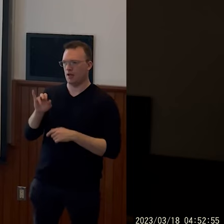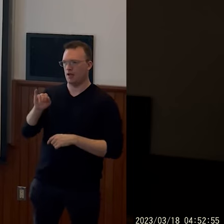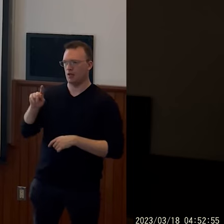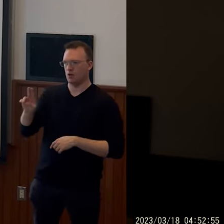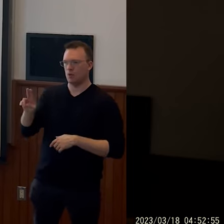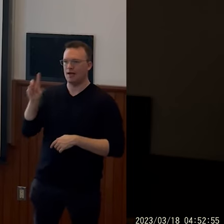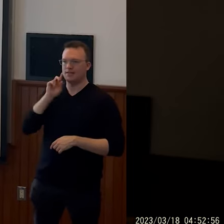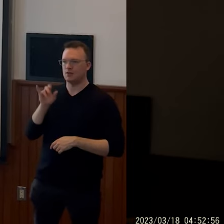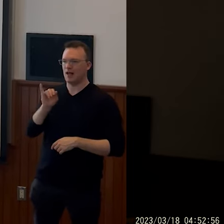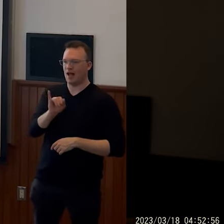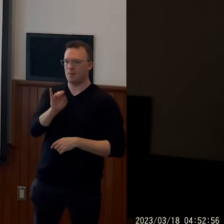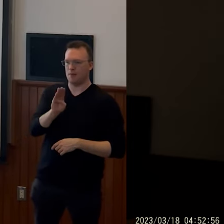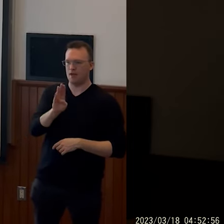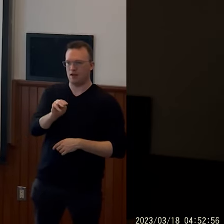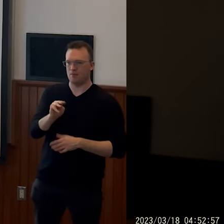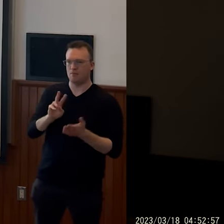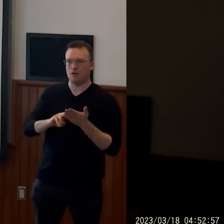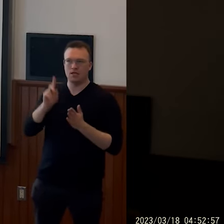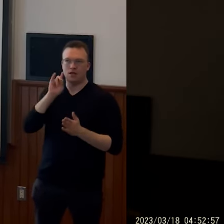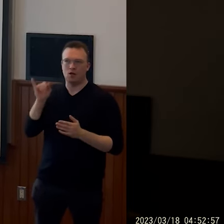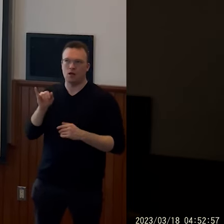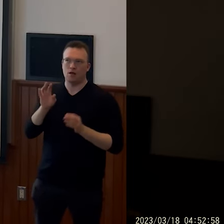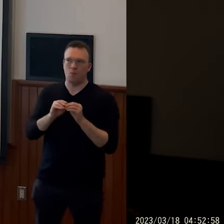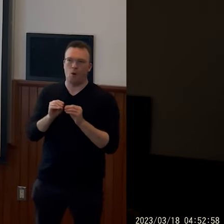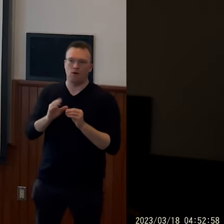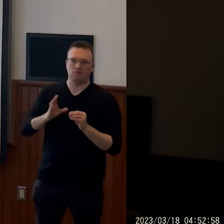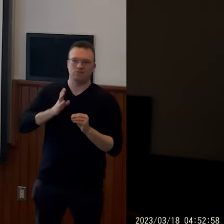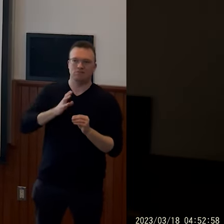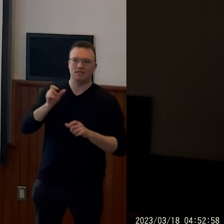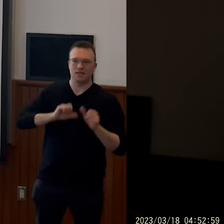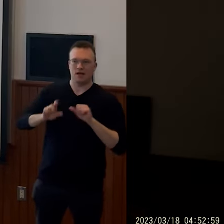like IBM, so it's more scientific.